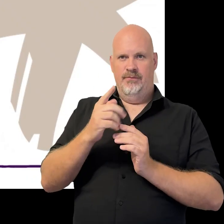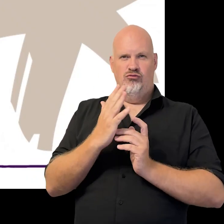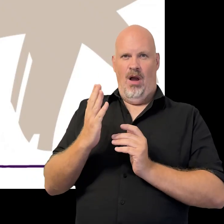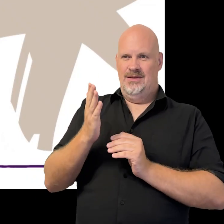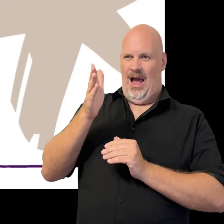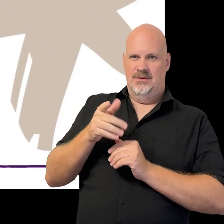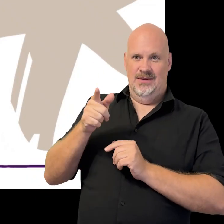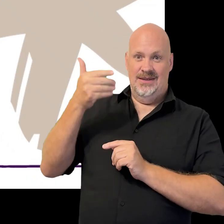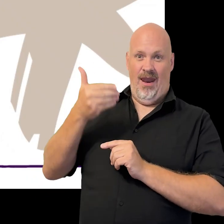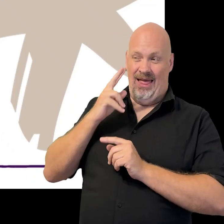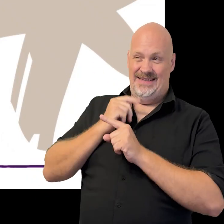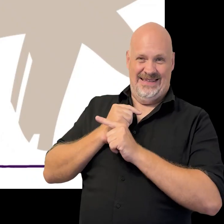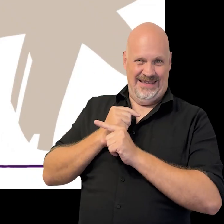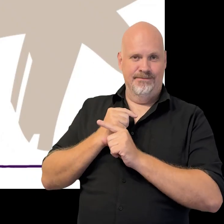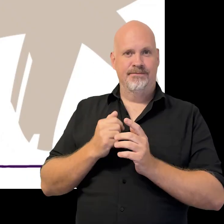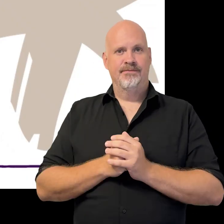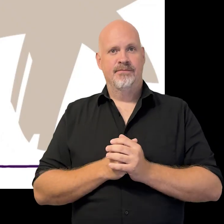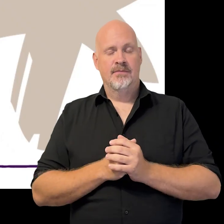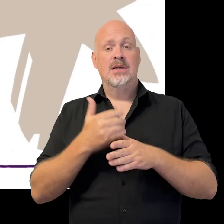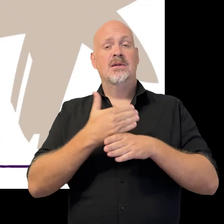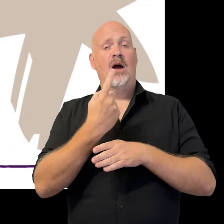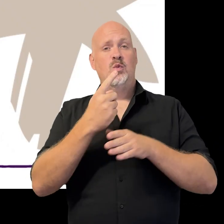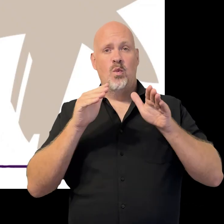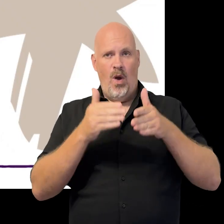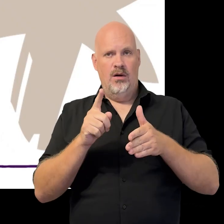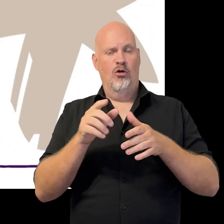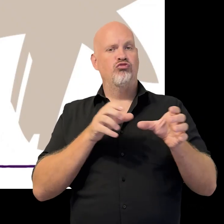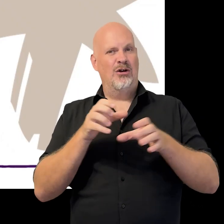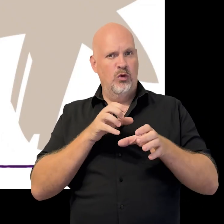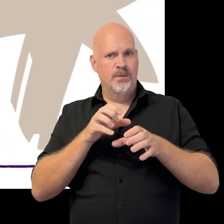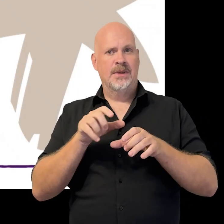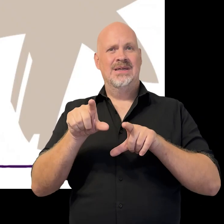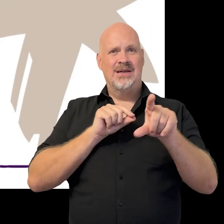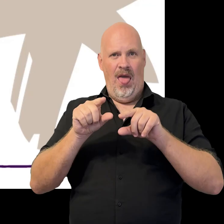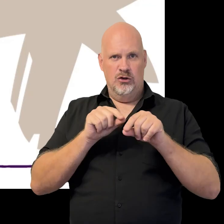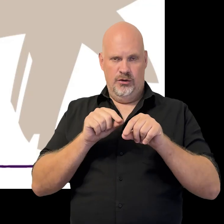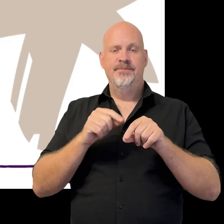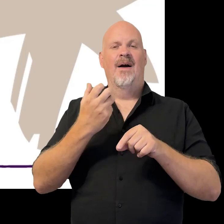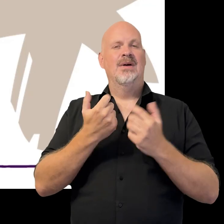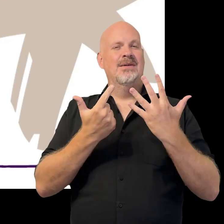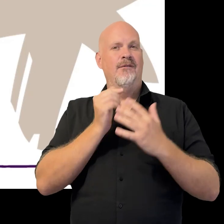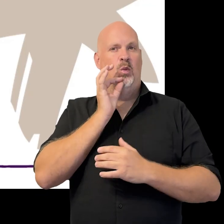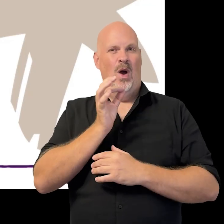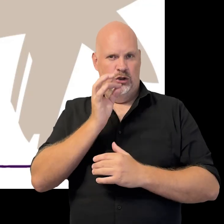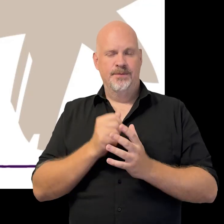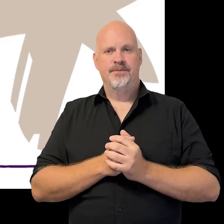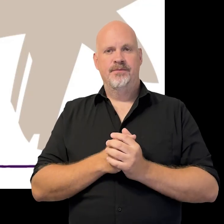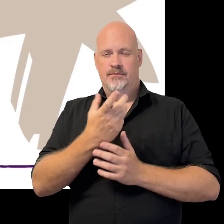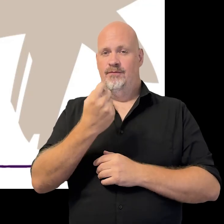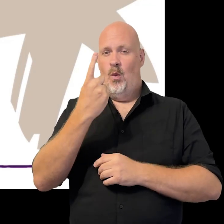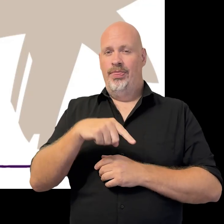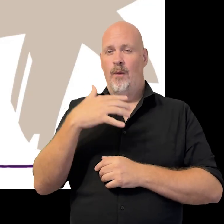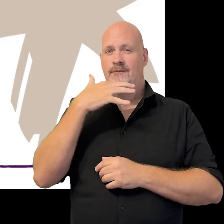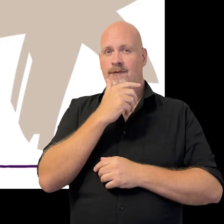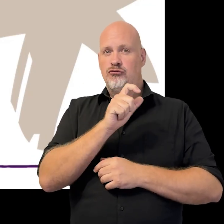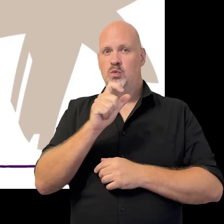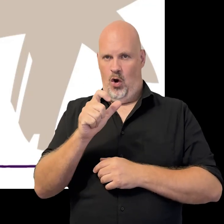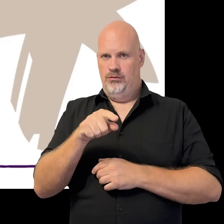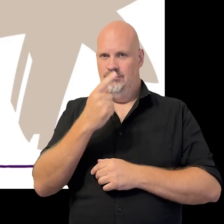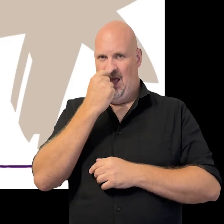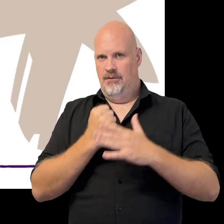So this concept of evidence-based practice is increasingly more important, and this is what we need to